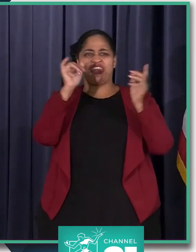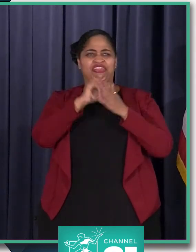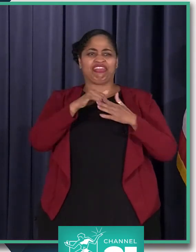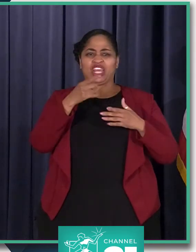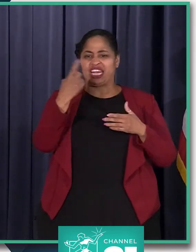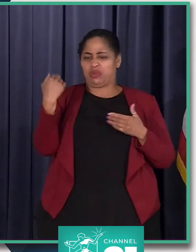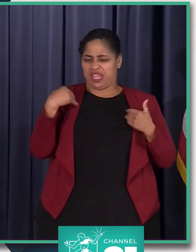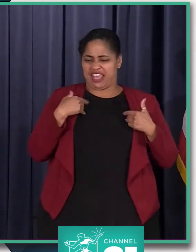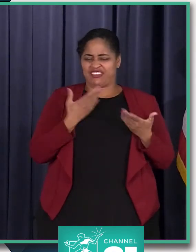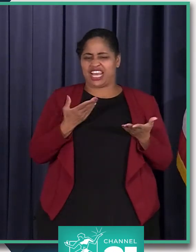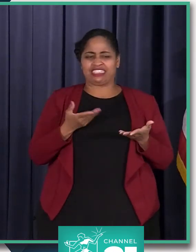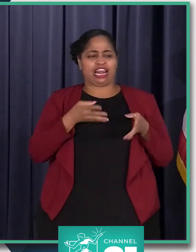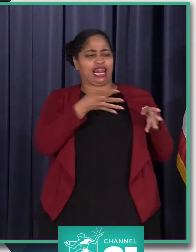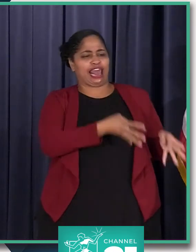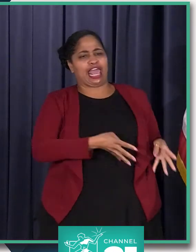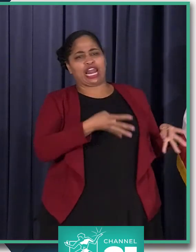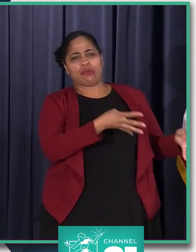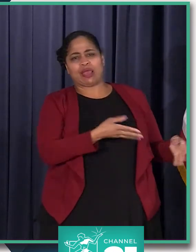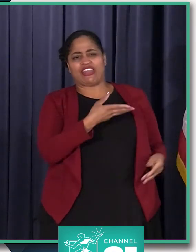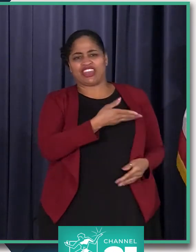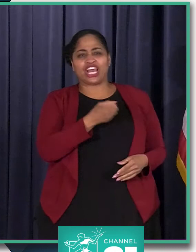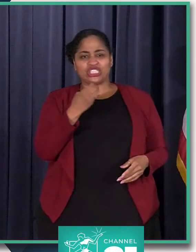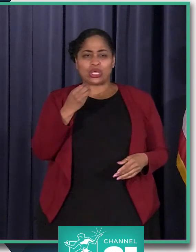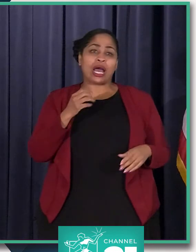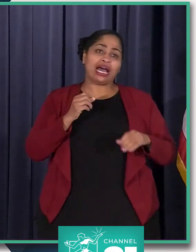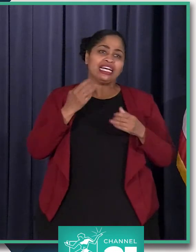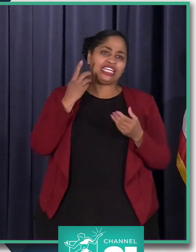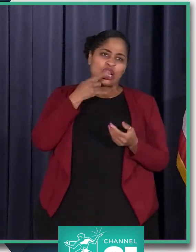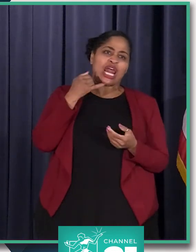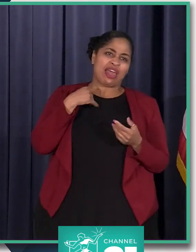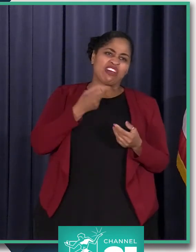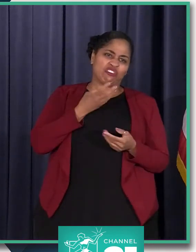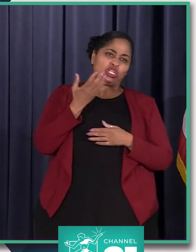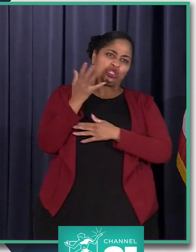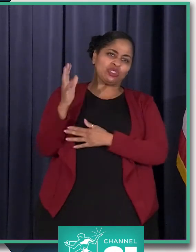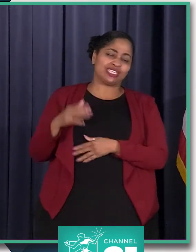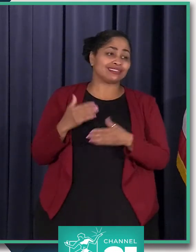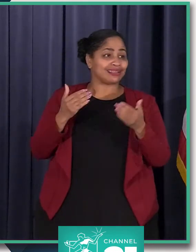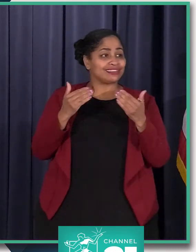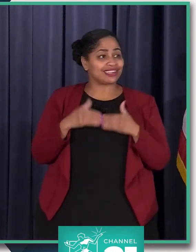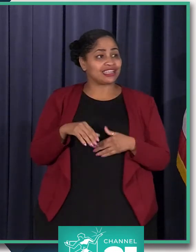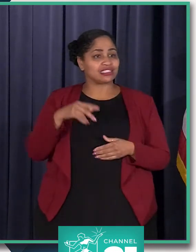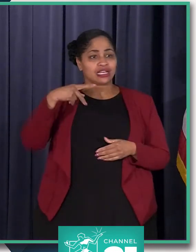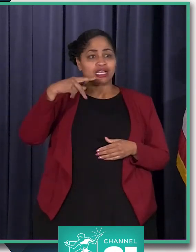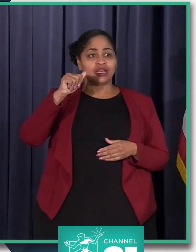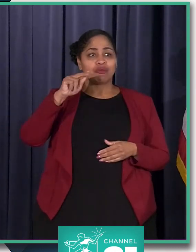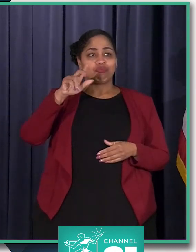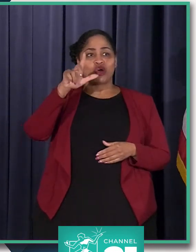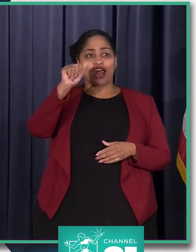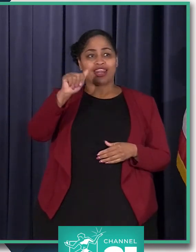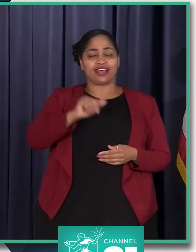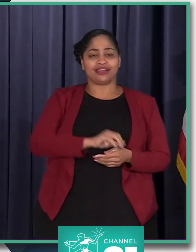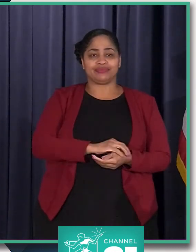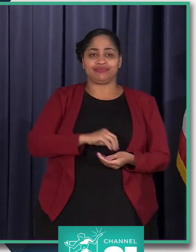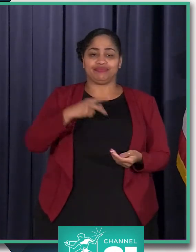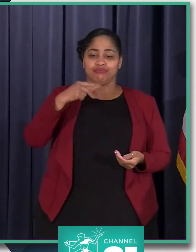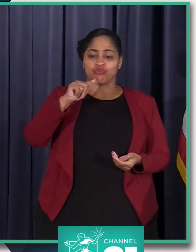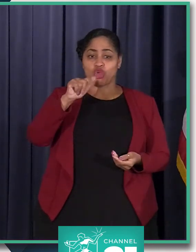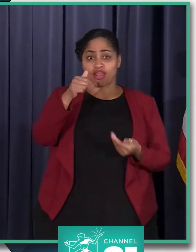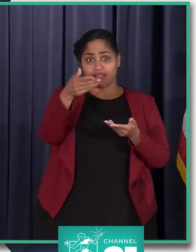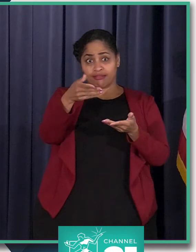right, so apparently we've got a few trees. Who's next? Next is Paula. Okay, Paula, you're